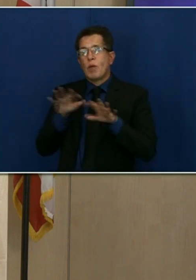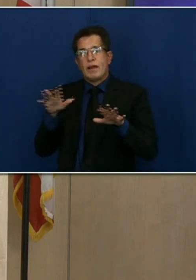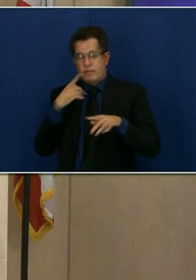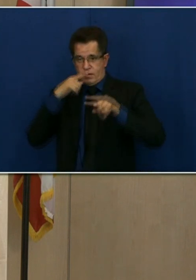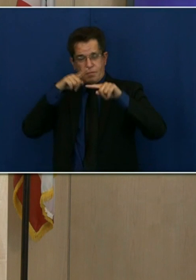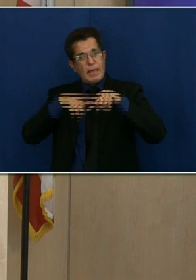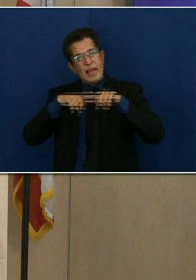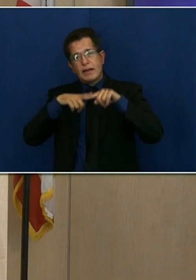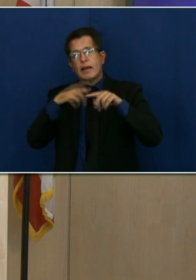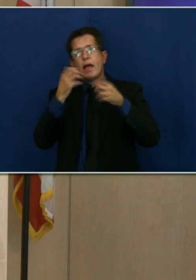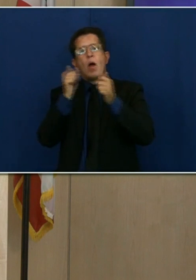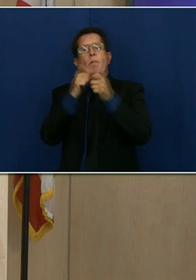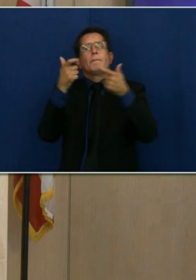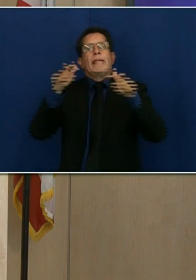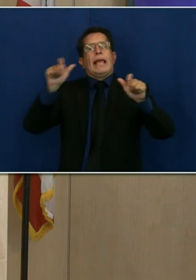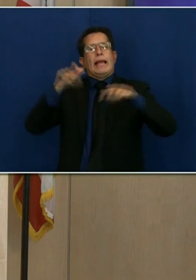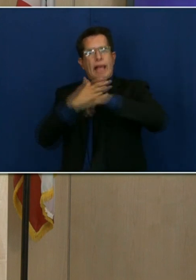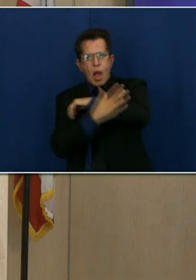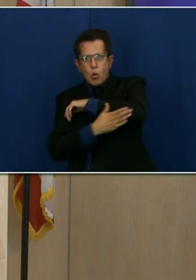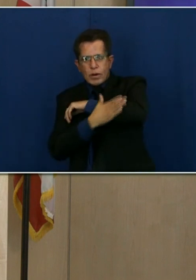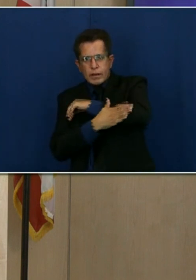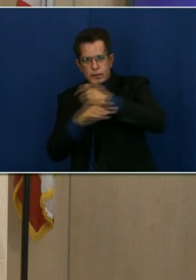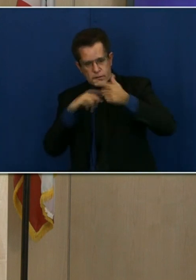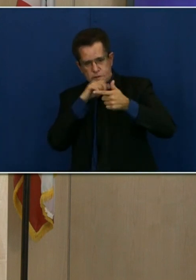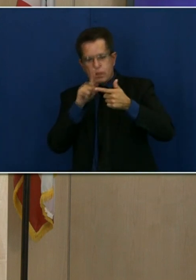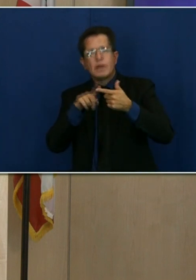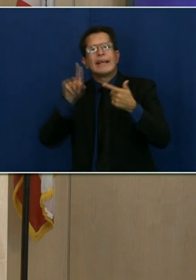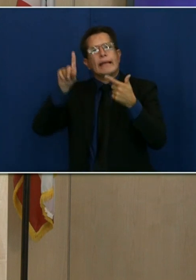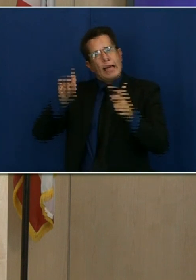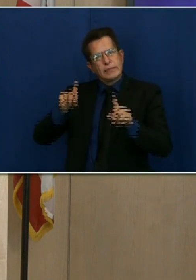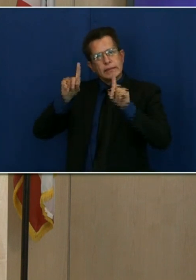the size of the county, the testing